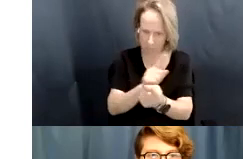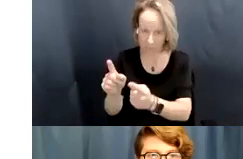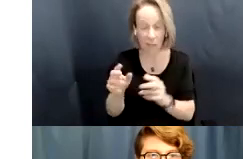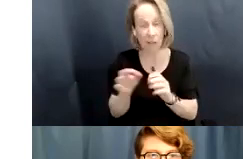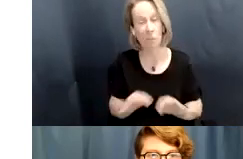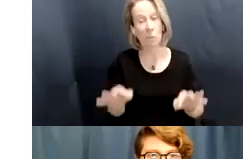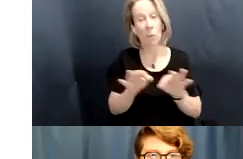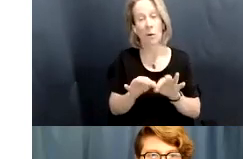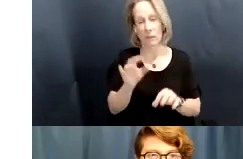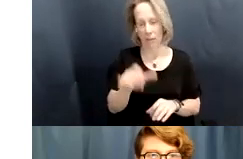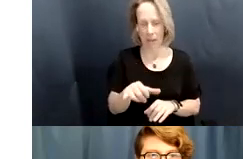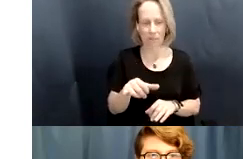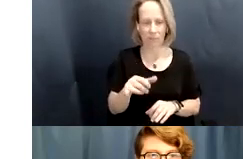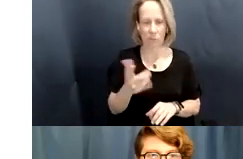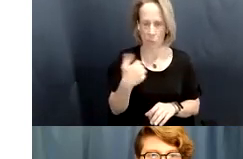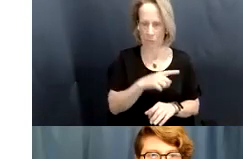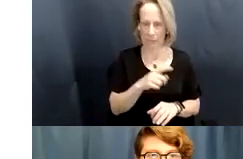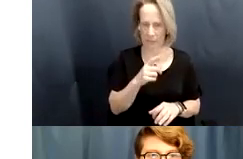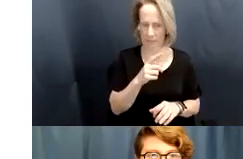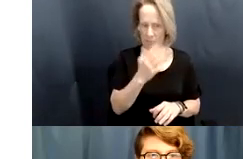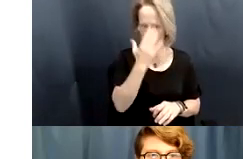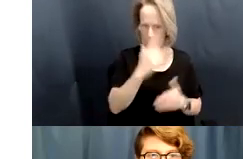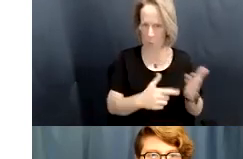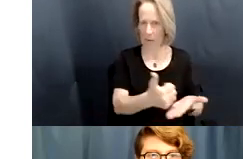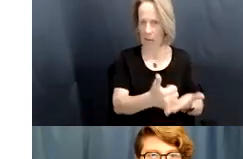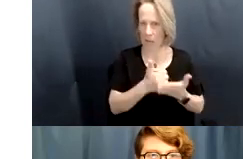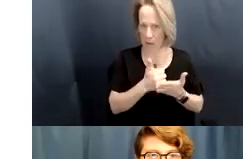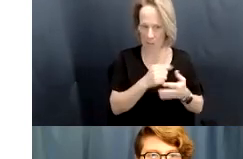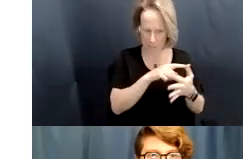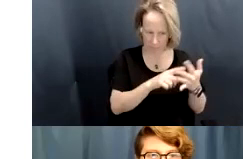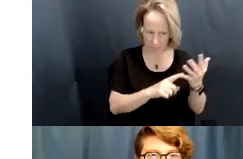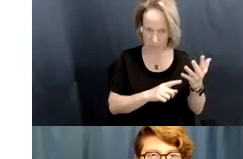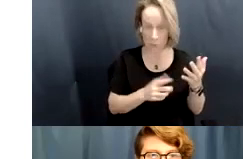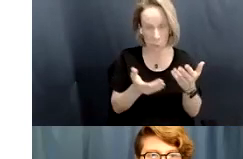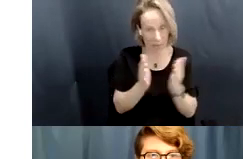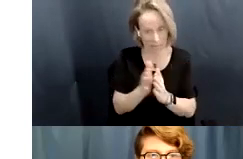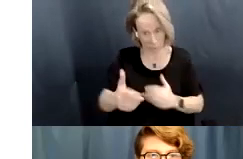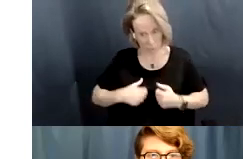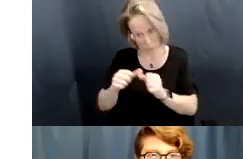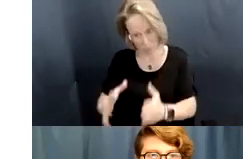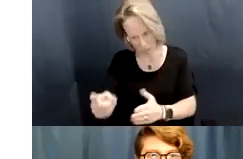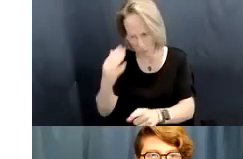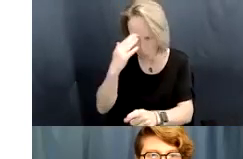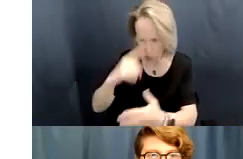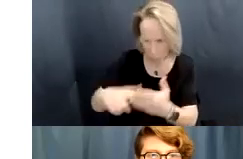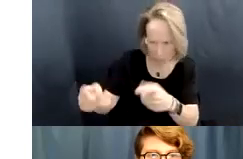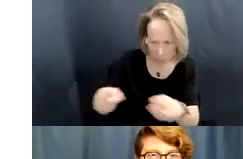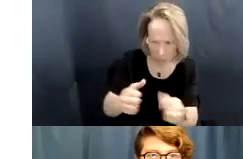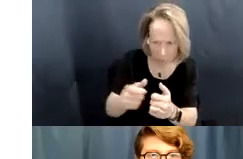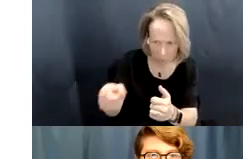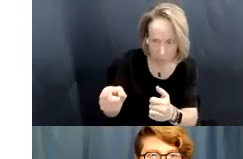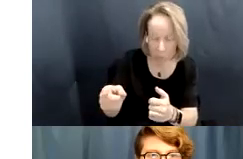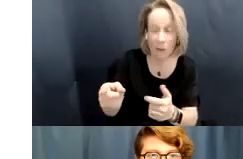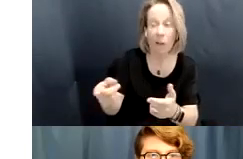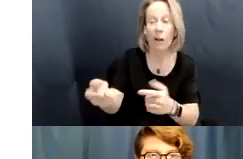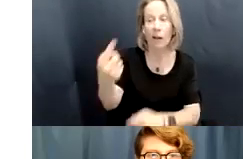identify a lot of the things that we're asking our survivors to identify, because we need to take care of ourselves as well.